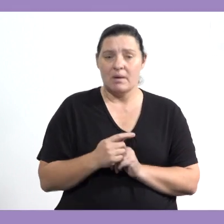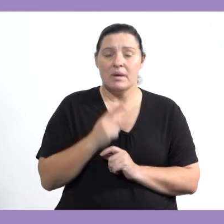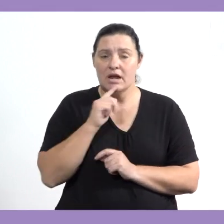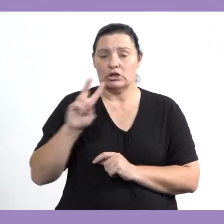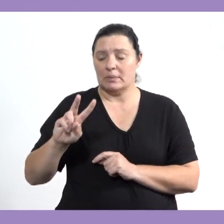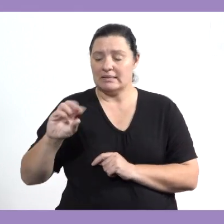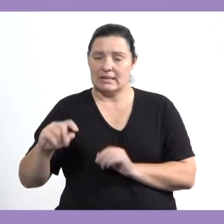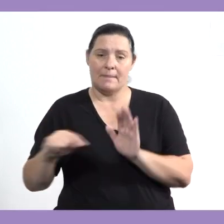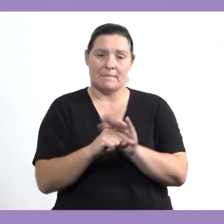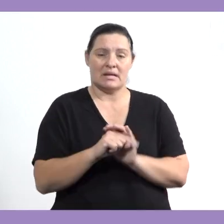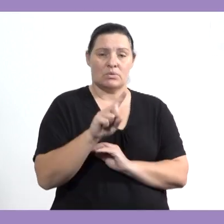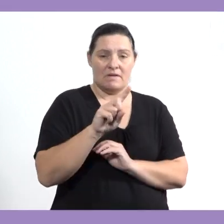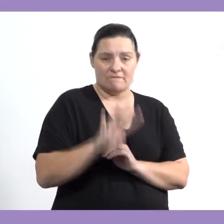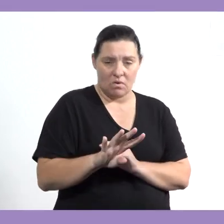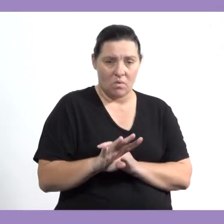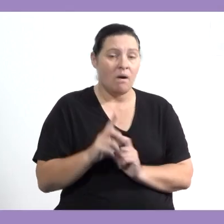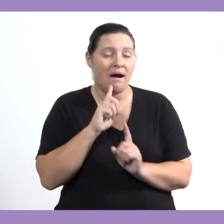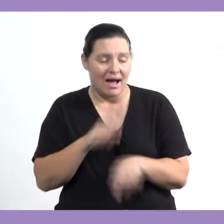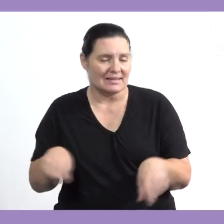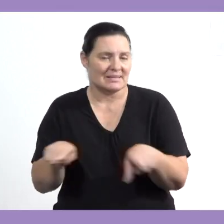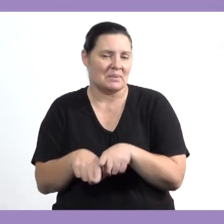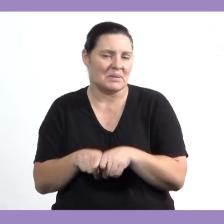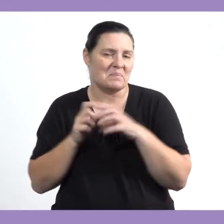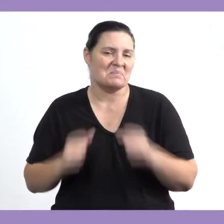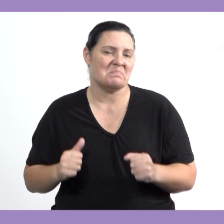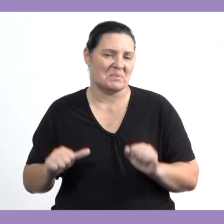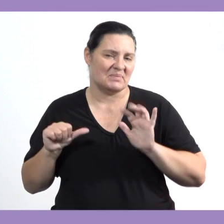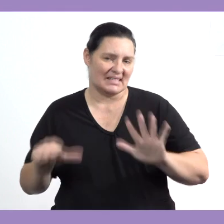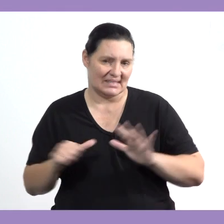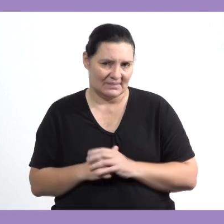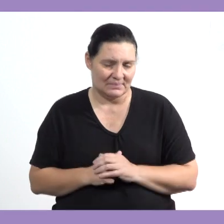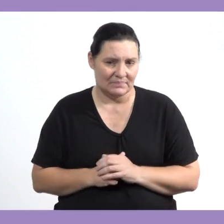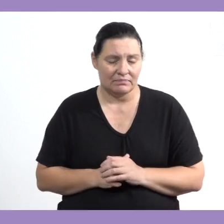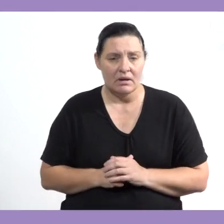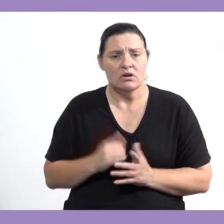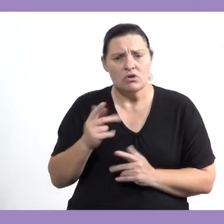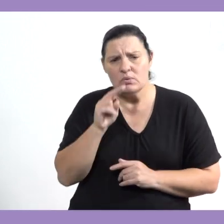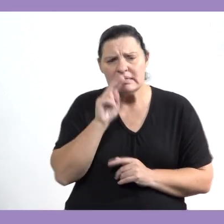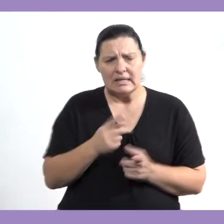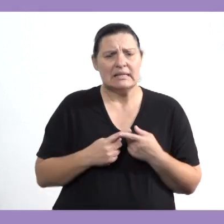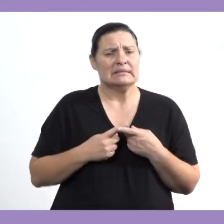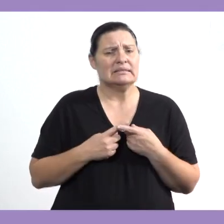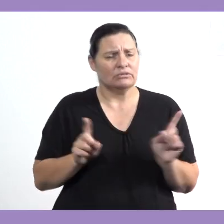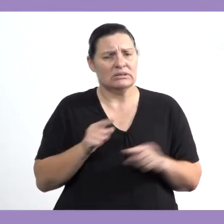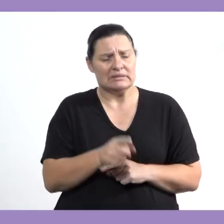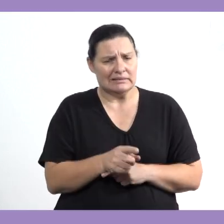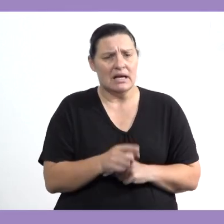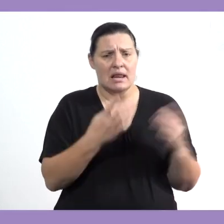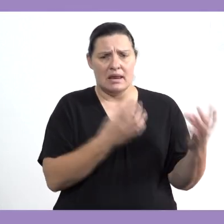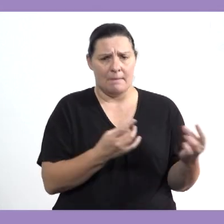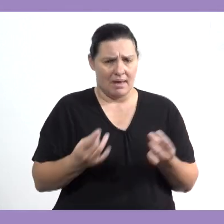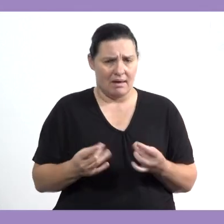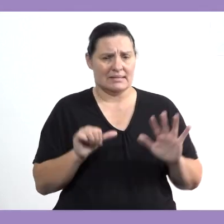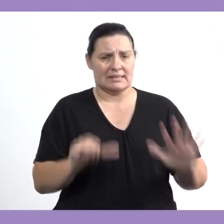going to be 20 minus 14, and that gives me 6. So as we can see, the difference here between